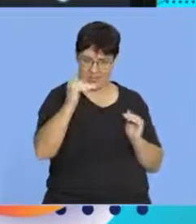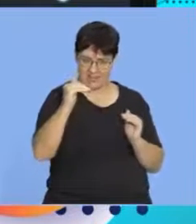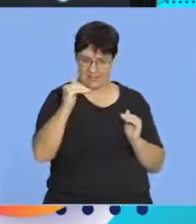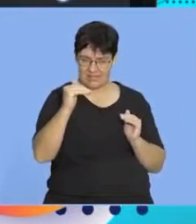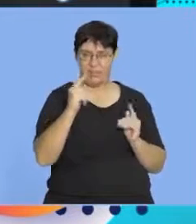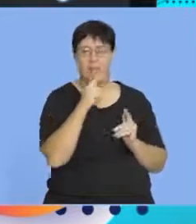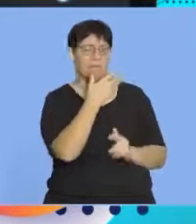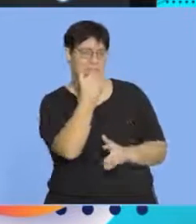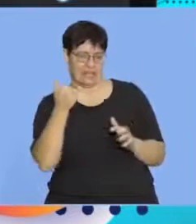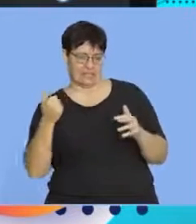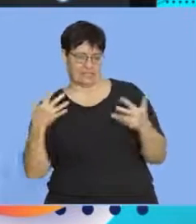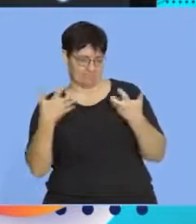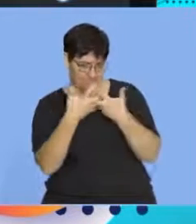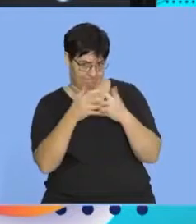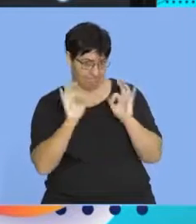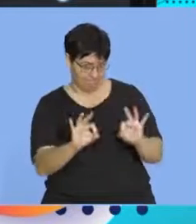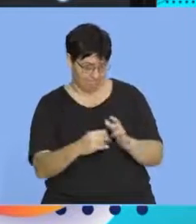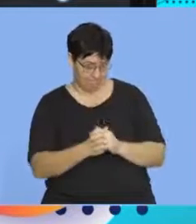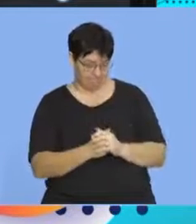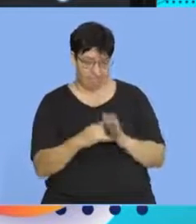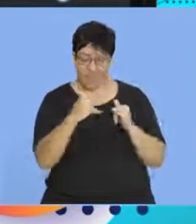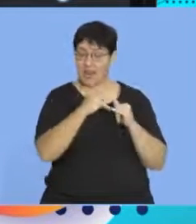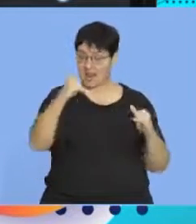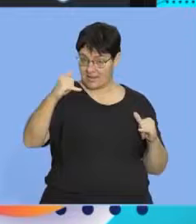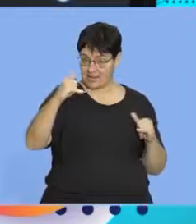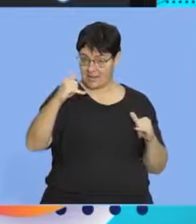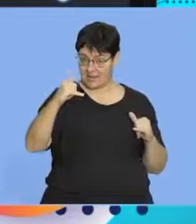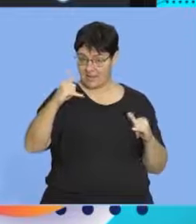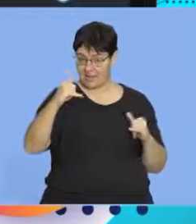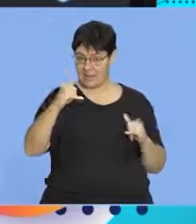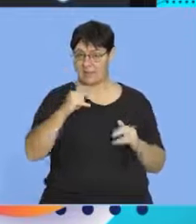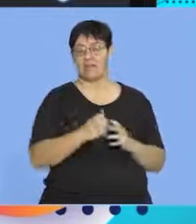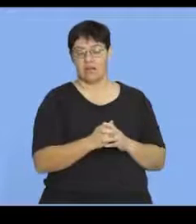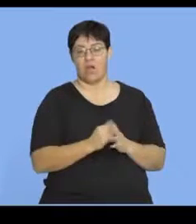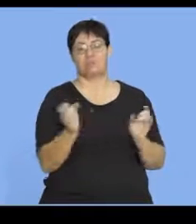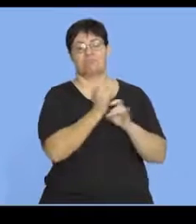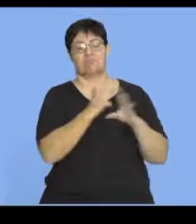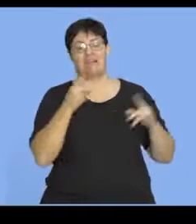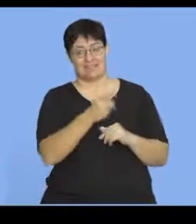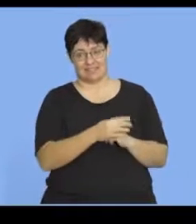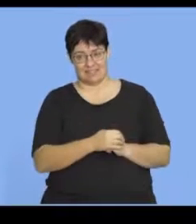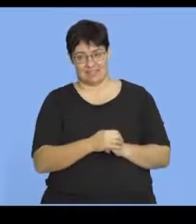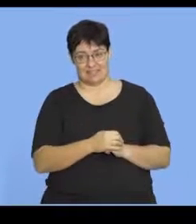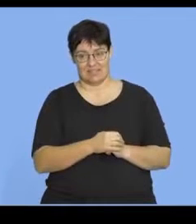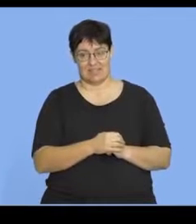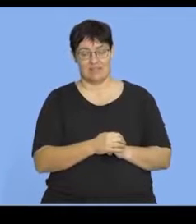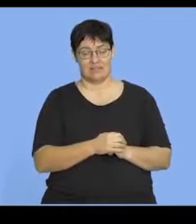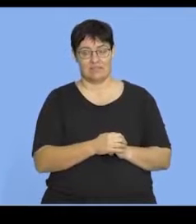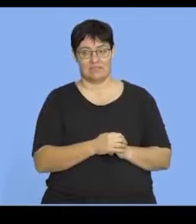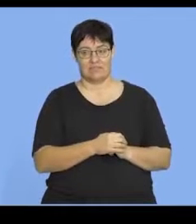best fit. This line goes through the origin. It gets